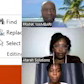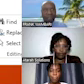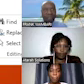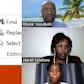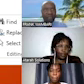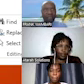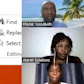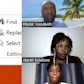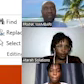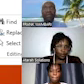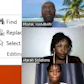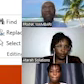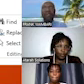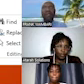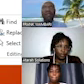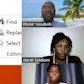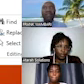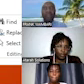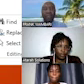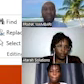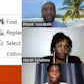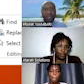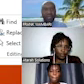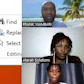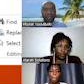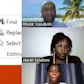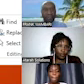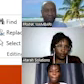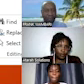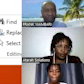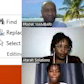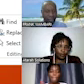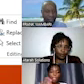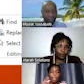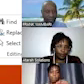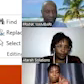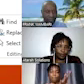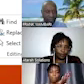Sometimes the technology has skills.